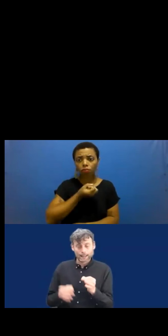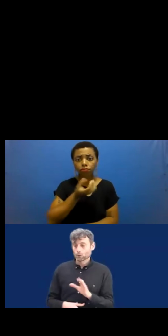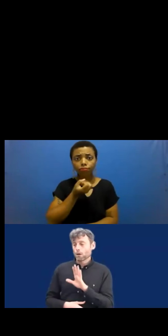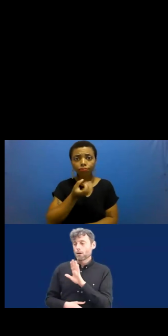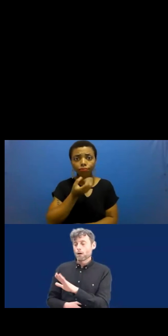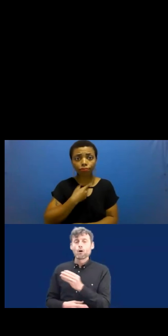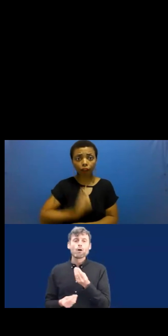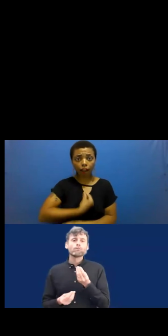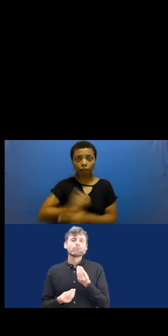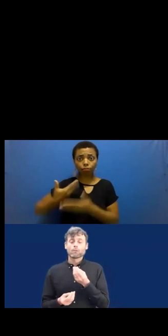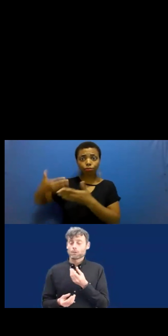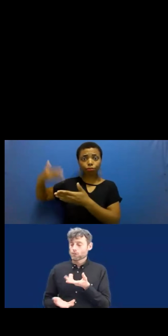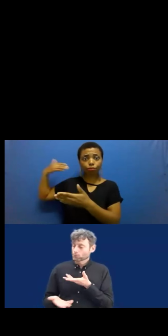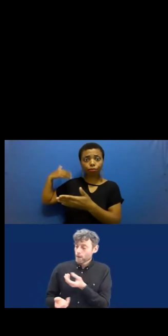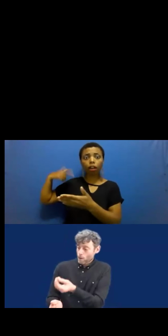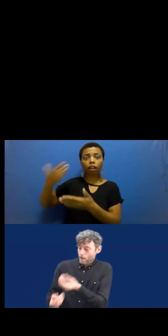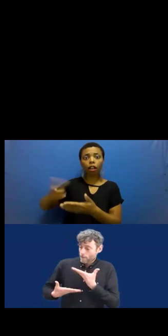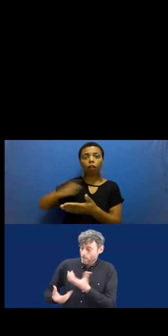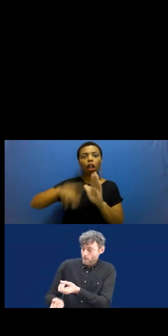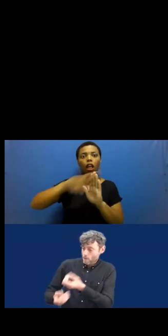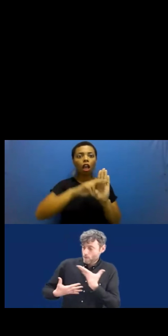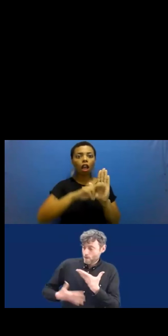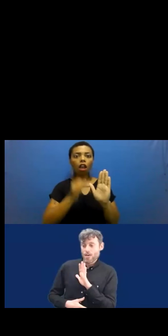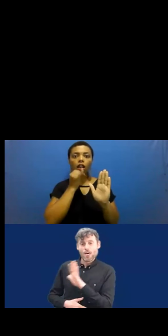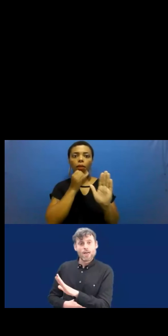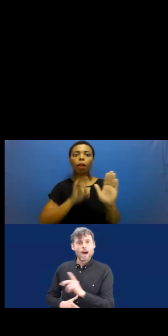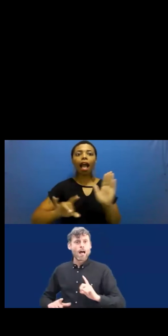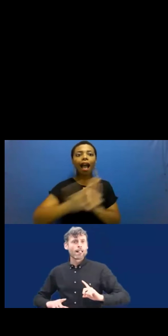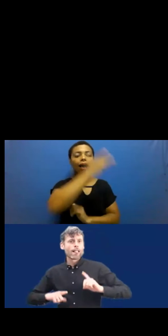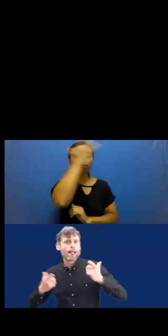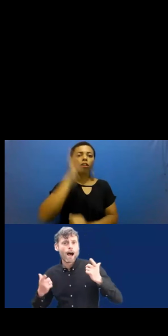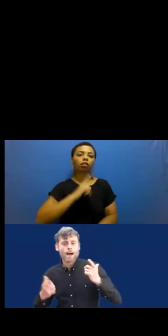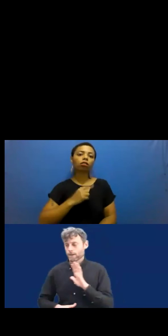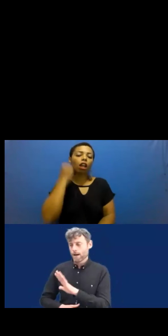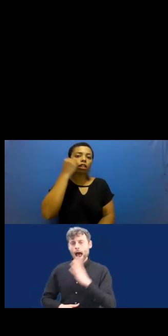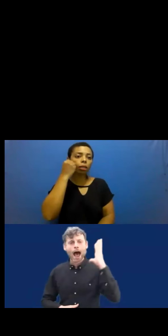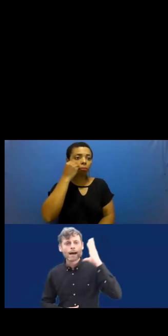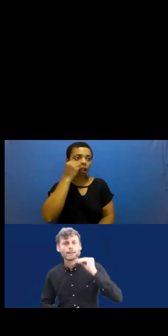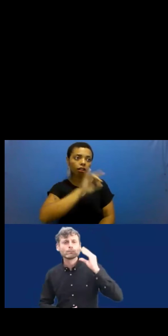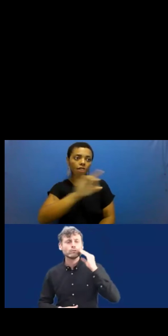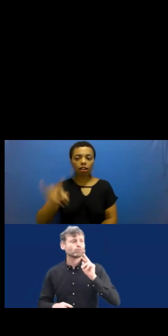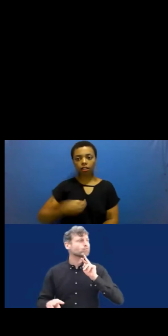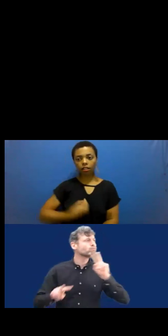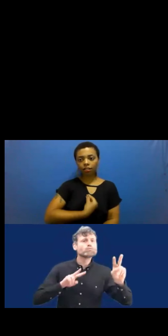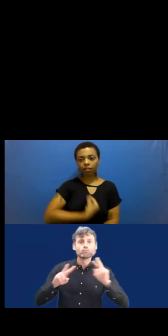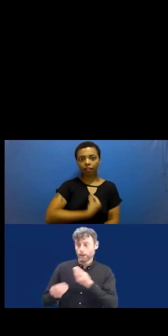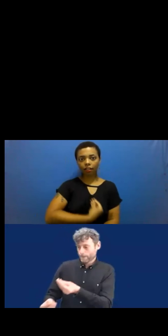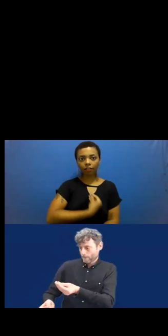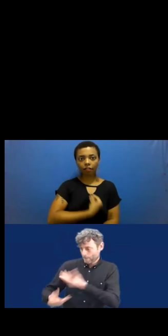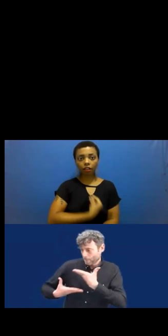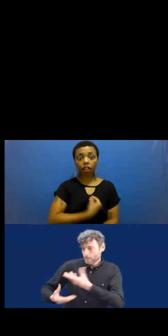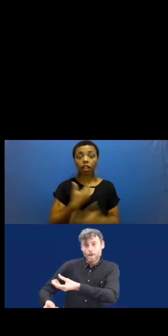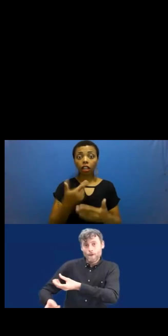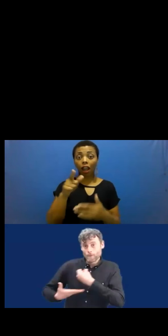which the individual renders their meaningful life experiences. And this structured